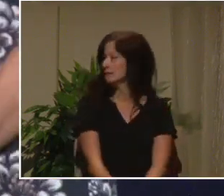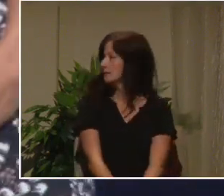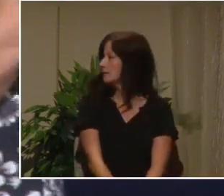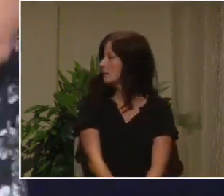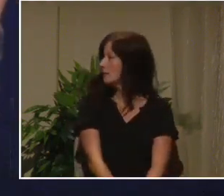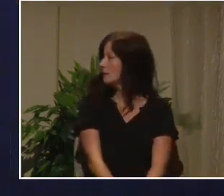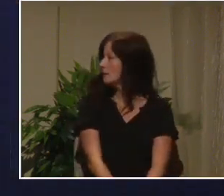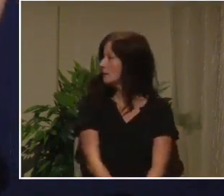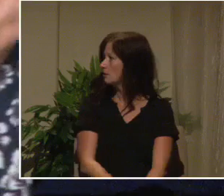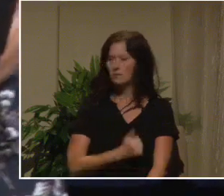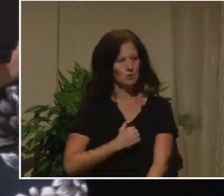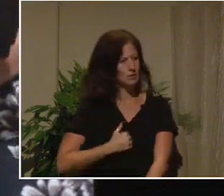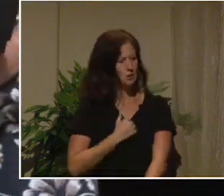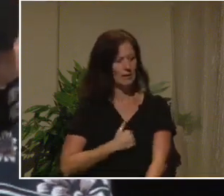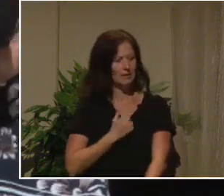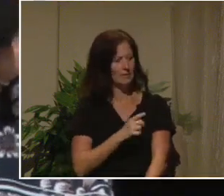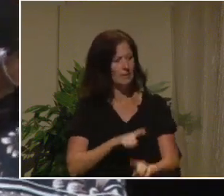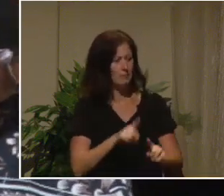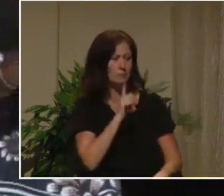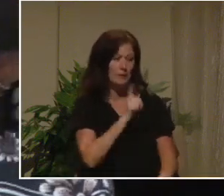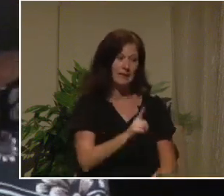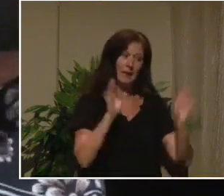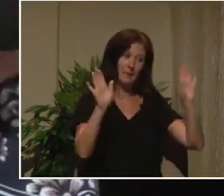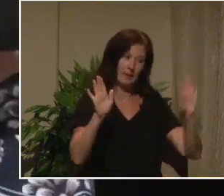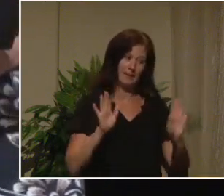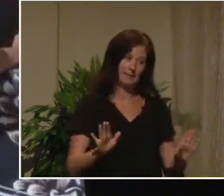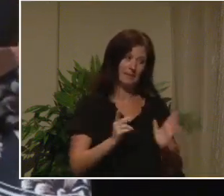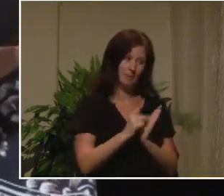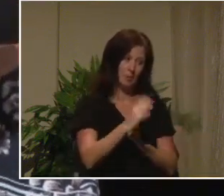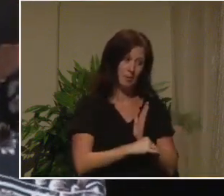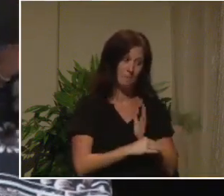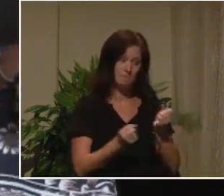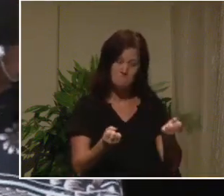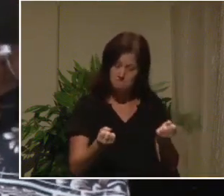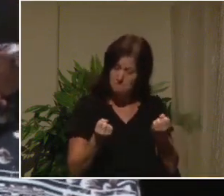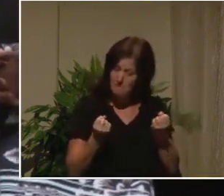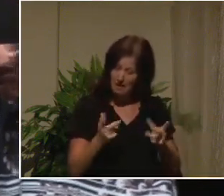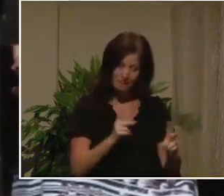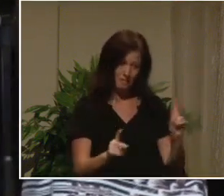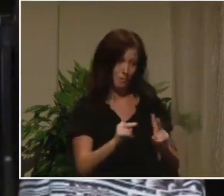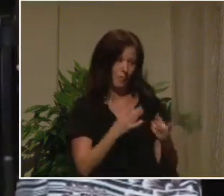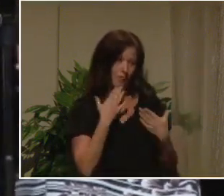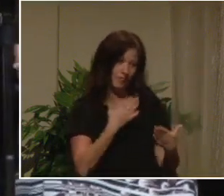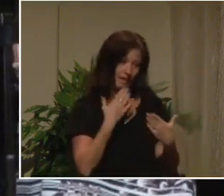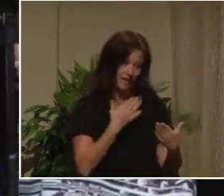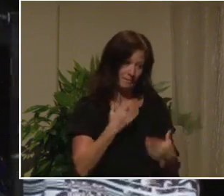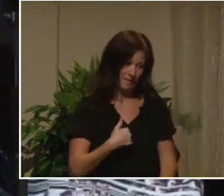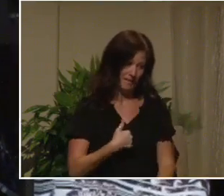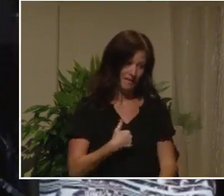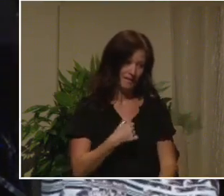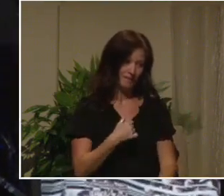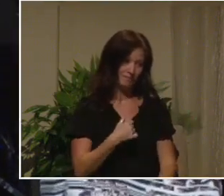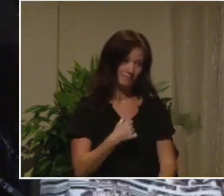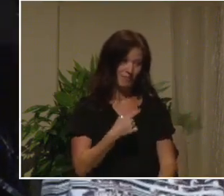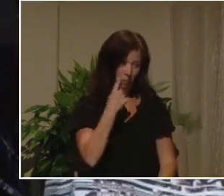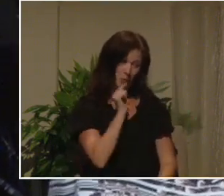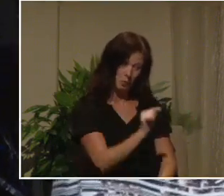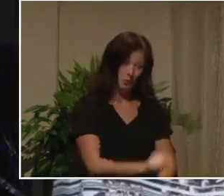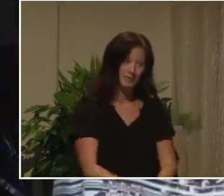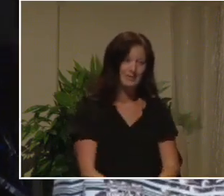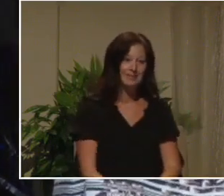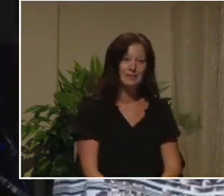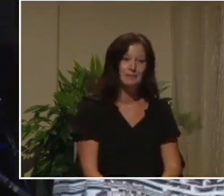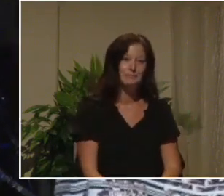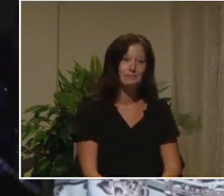it's what an amazing program. So many people have found healing, and thank you for what you do, and thanks Janet and Mike. They talked